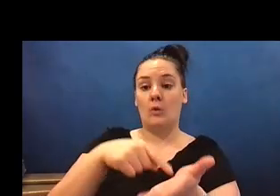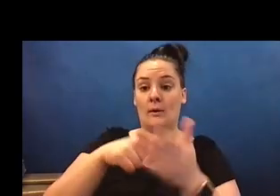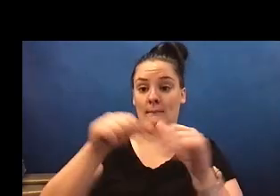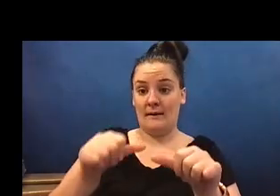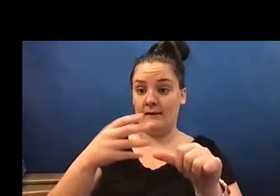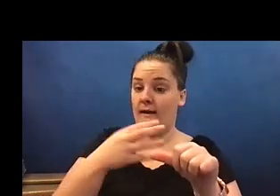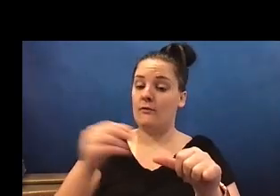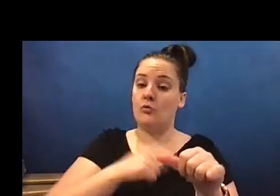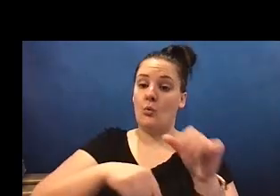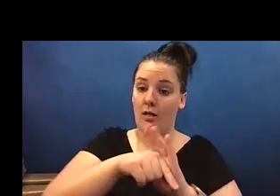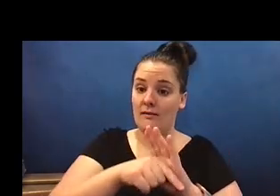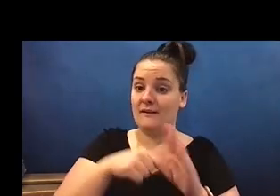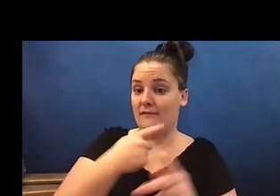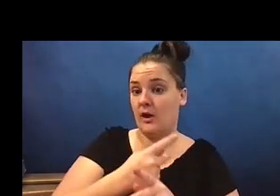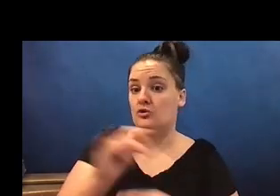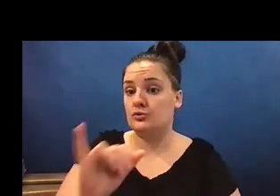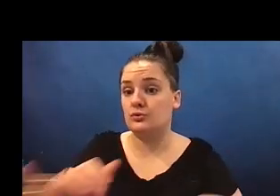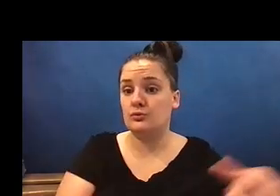quality of care.